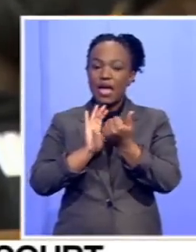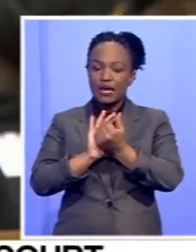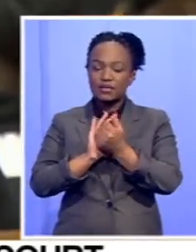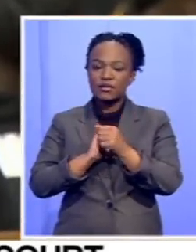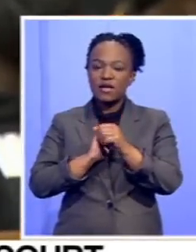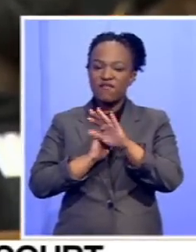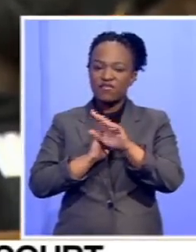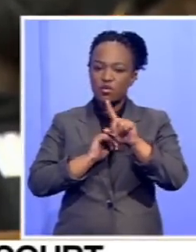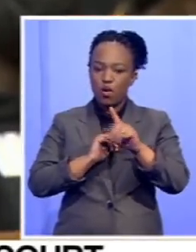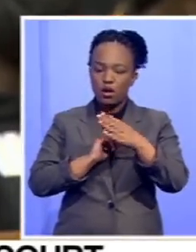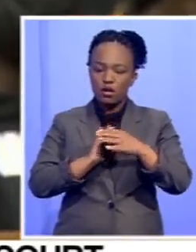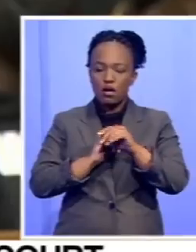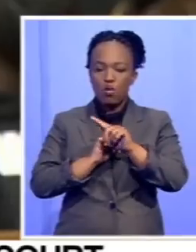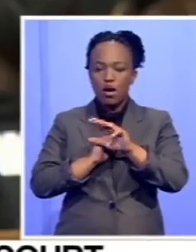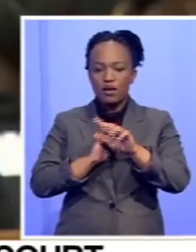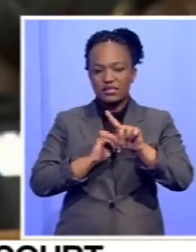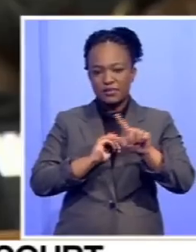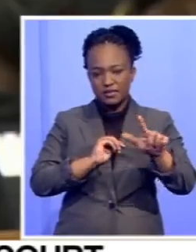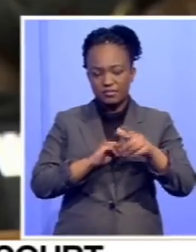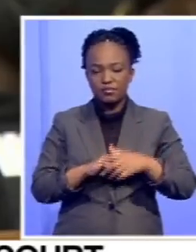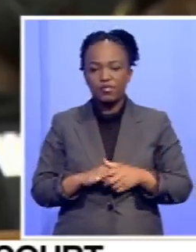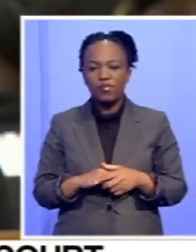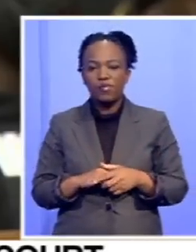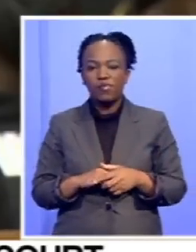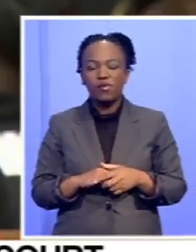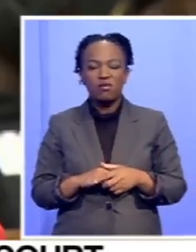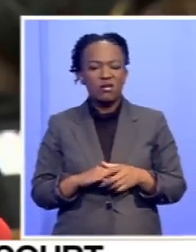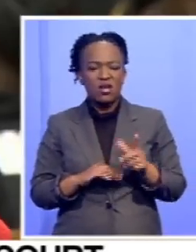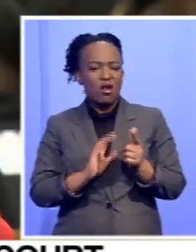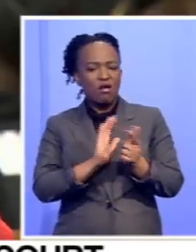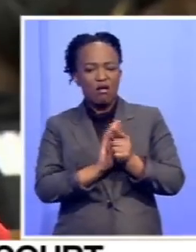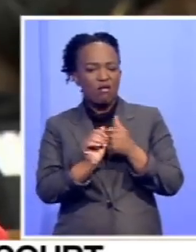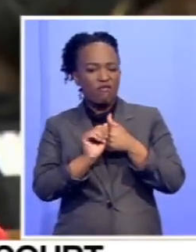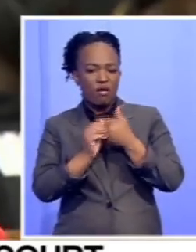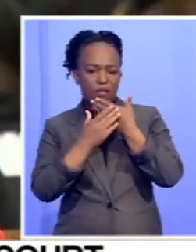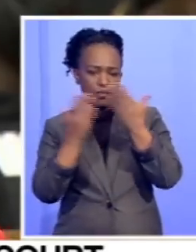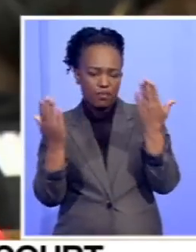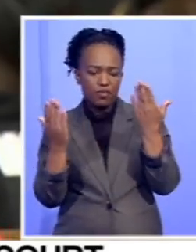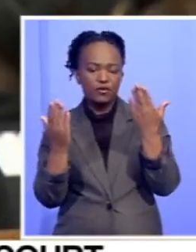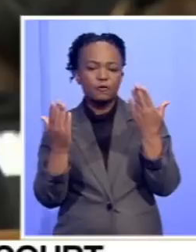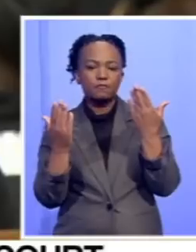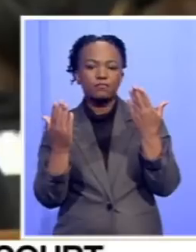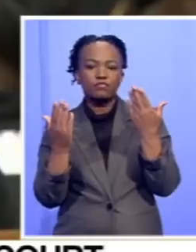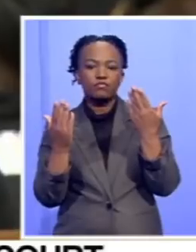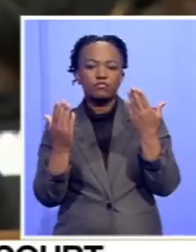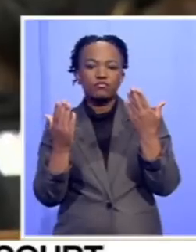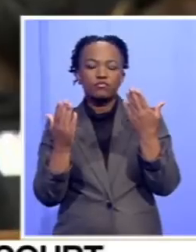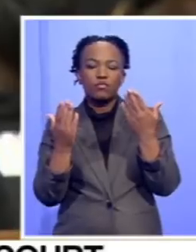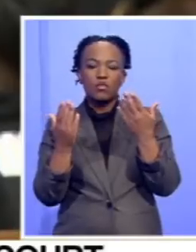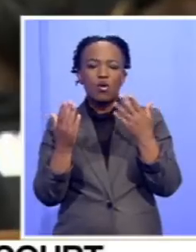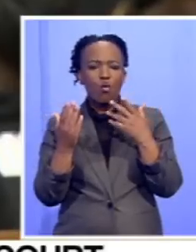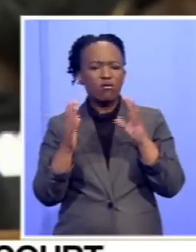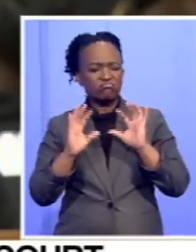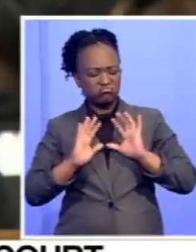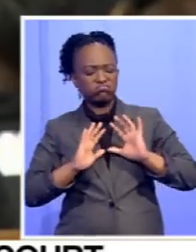the offence of assault definition. Assault consists of unlawfully and intentionally, A, applying force directly